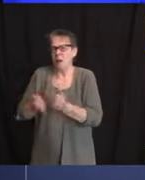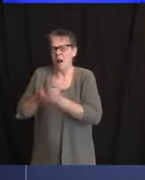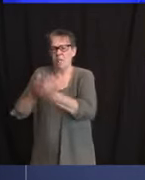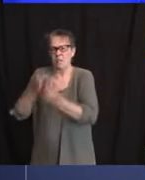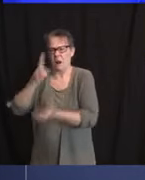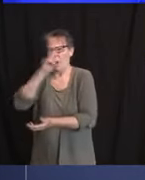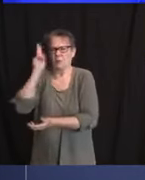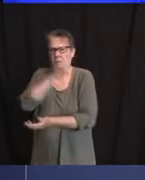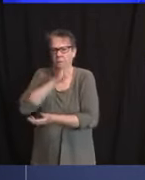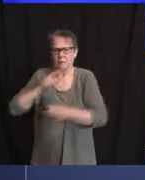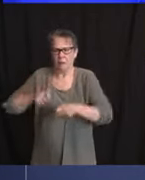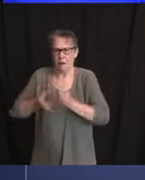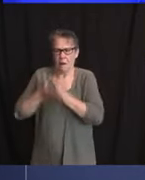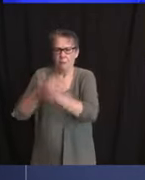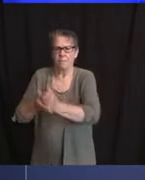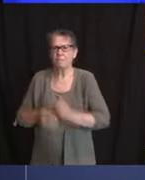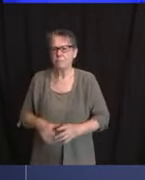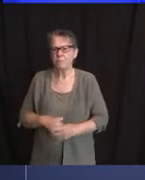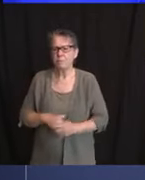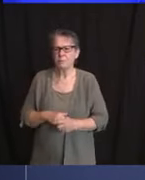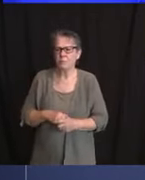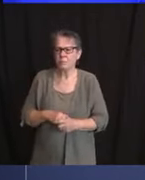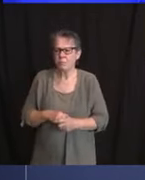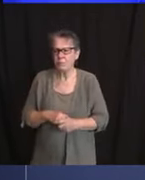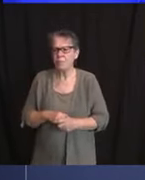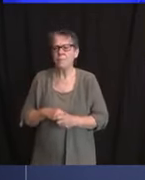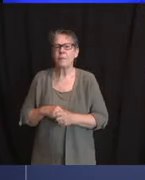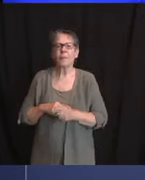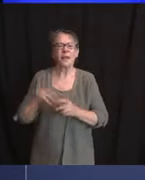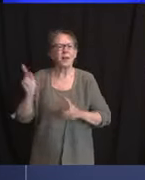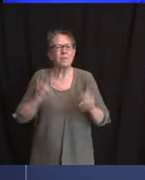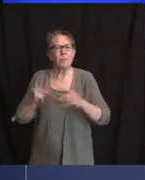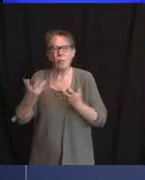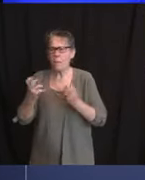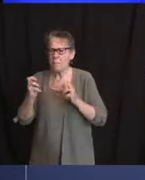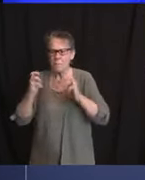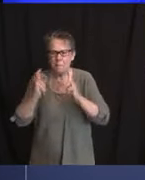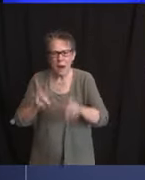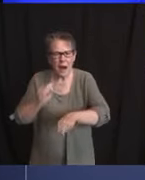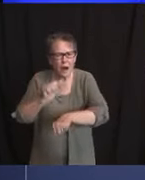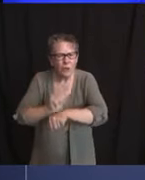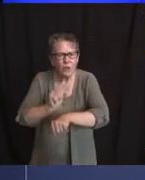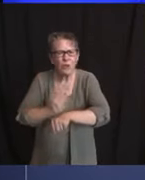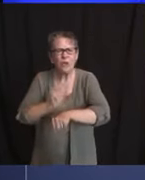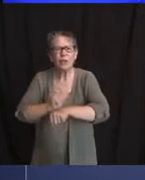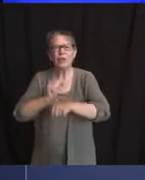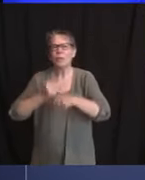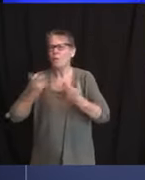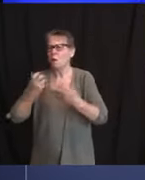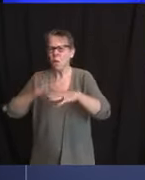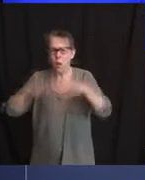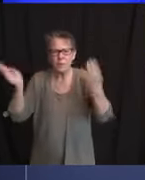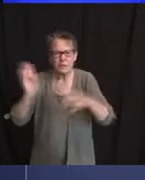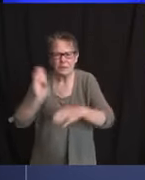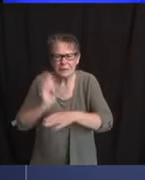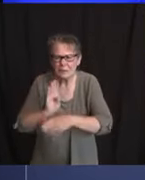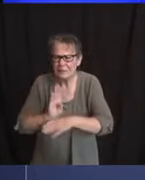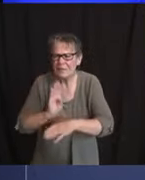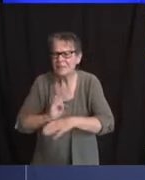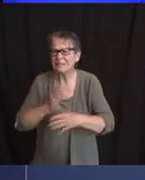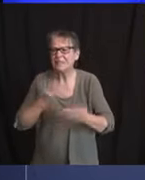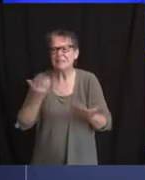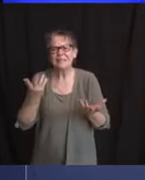shaken, businesses are struggling, millions have been furloughed or laid off. People are suffering, and the state and nation is